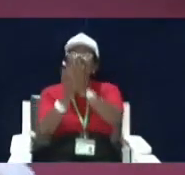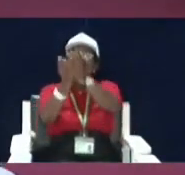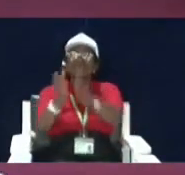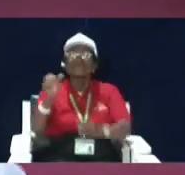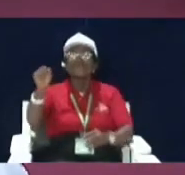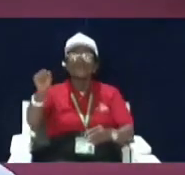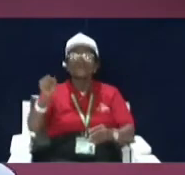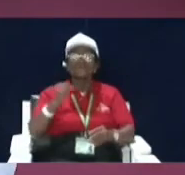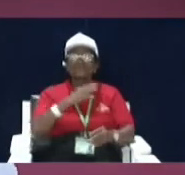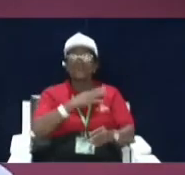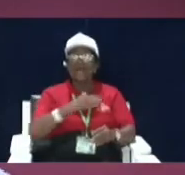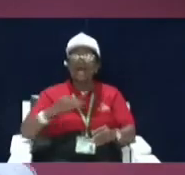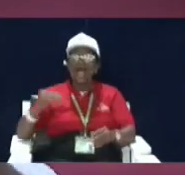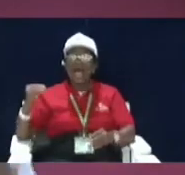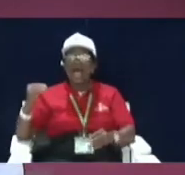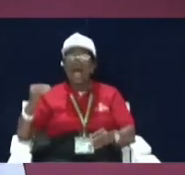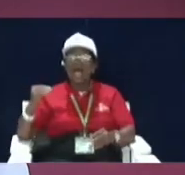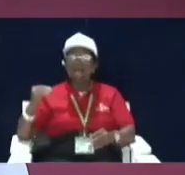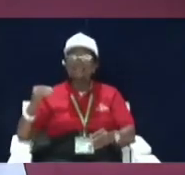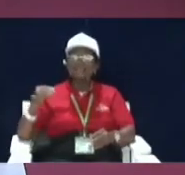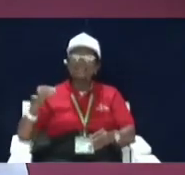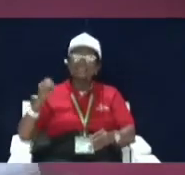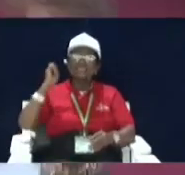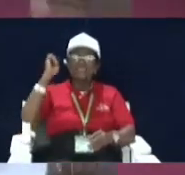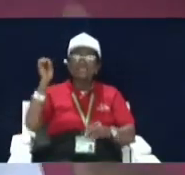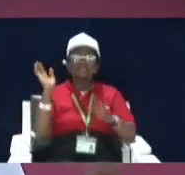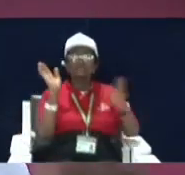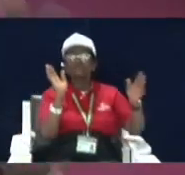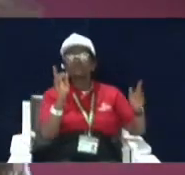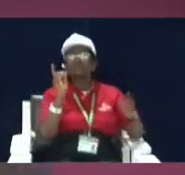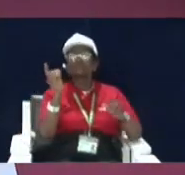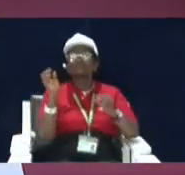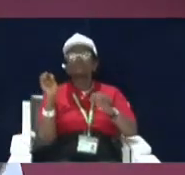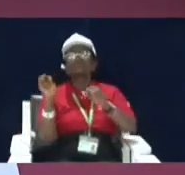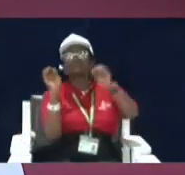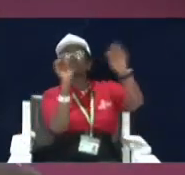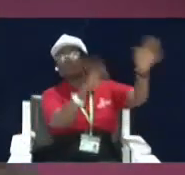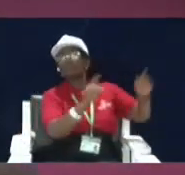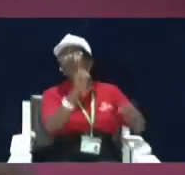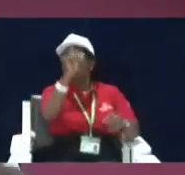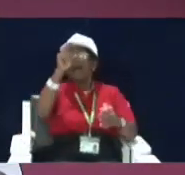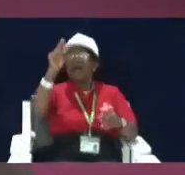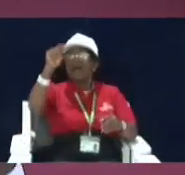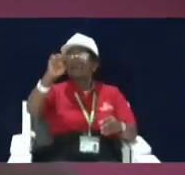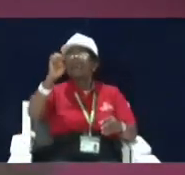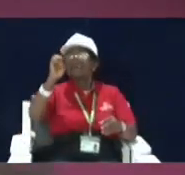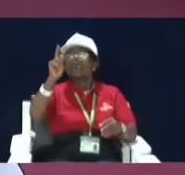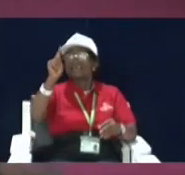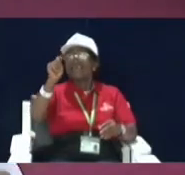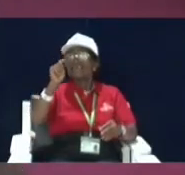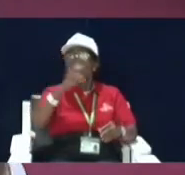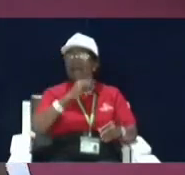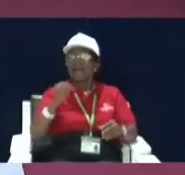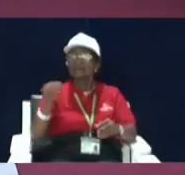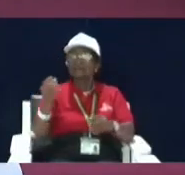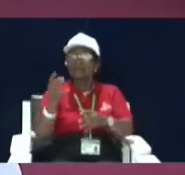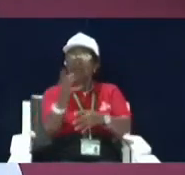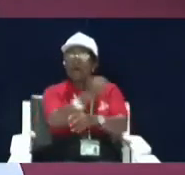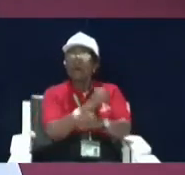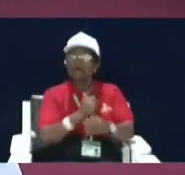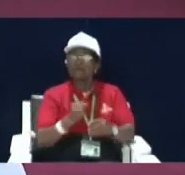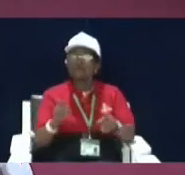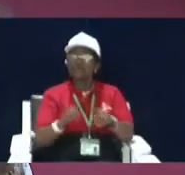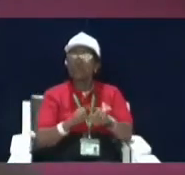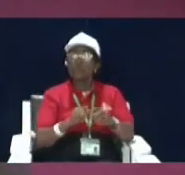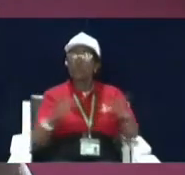he threw one net and caught so much fish that his boat could not carry